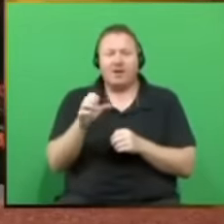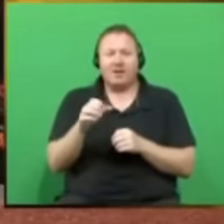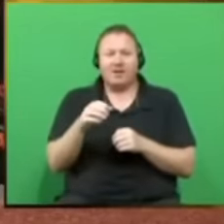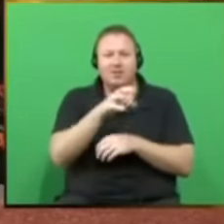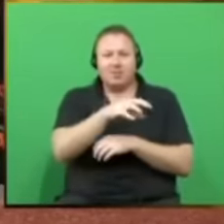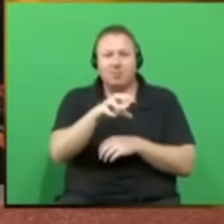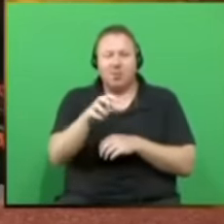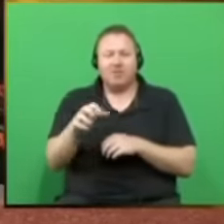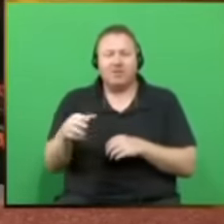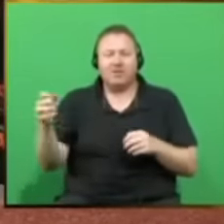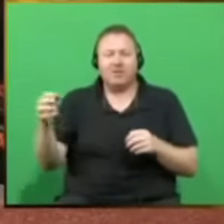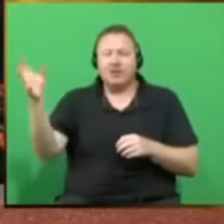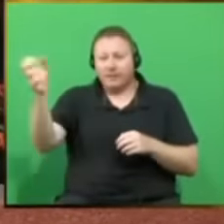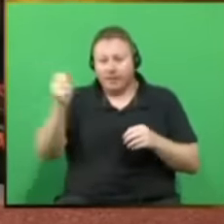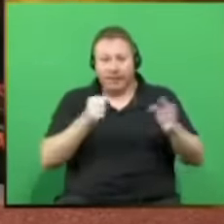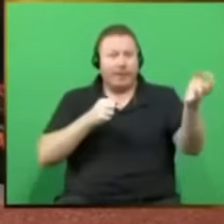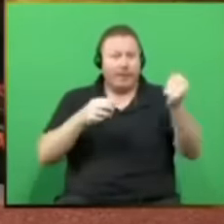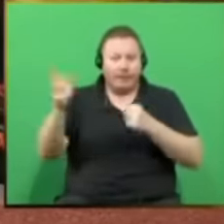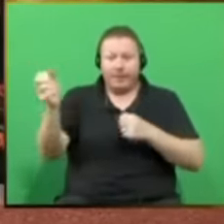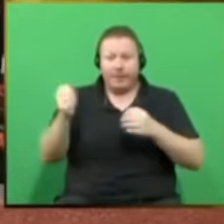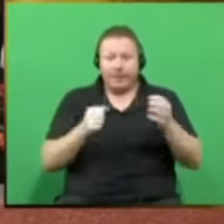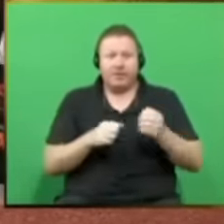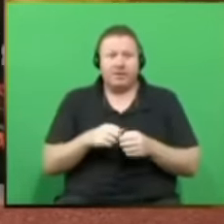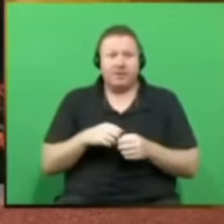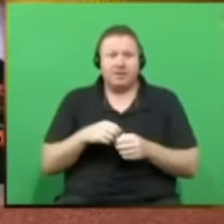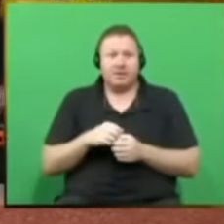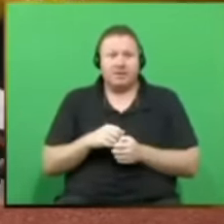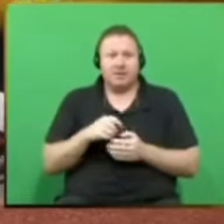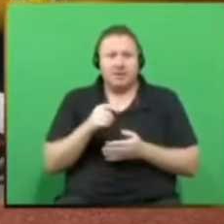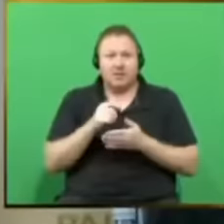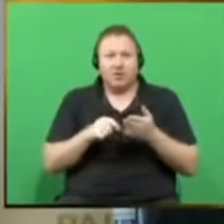provinces are coming to this province. They're voting with their feet.